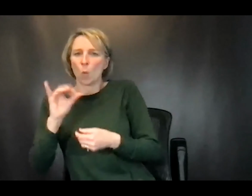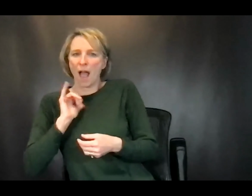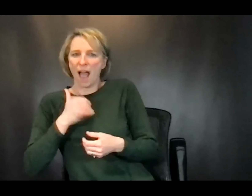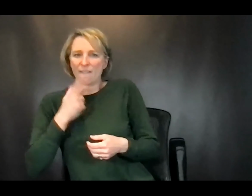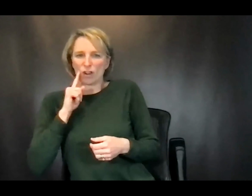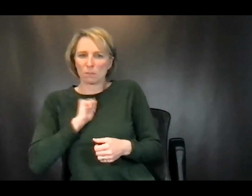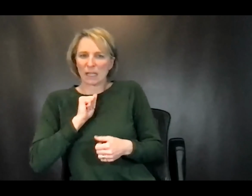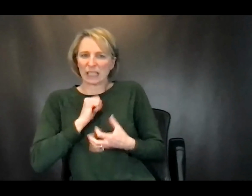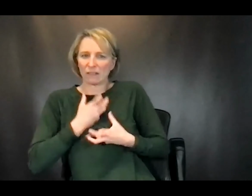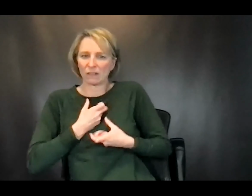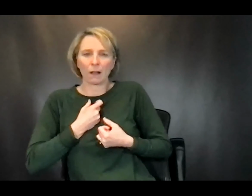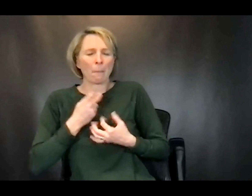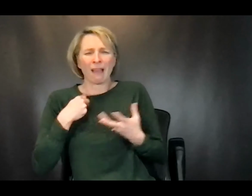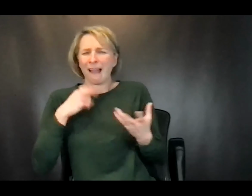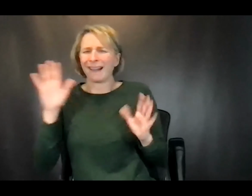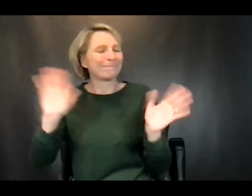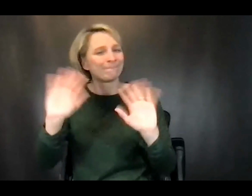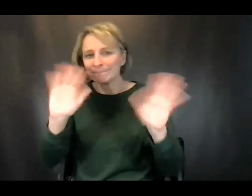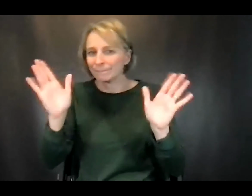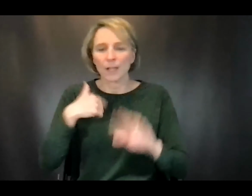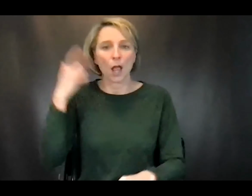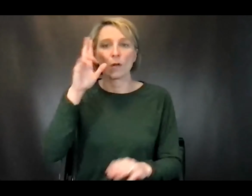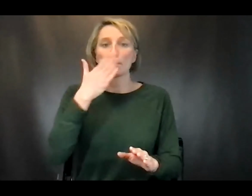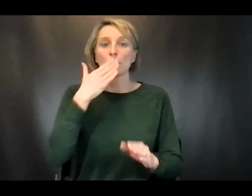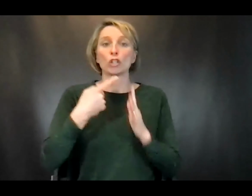true. If I start with myself,